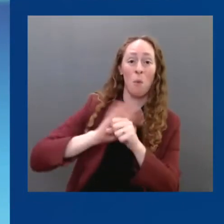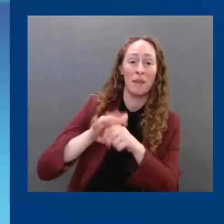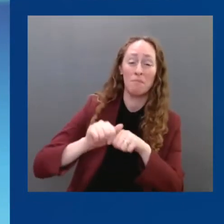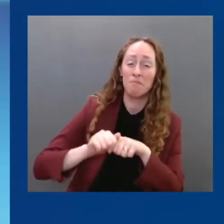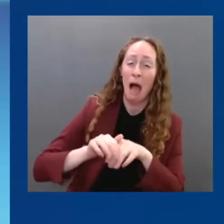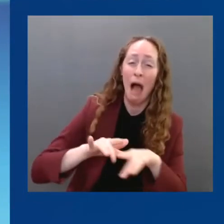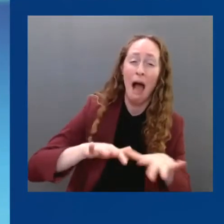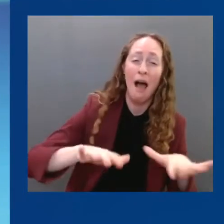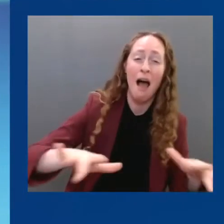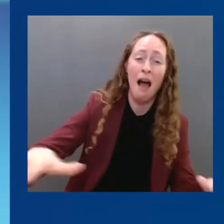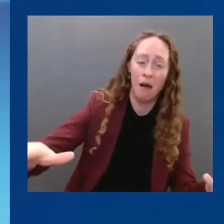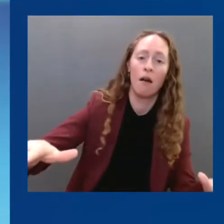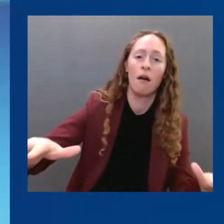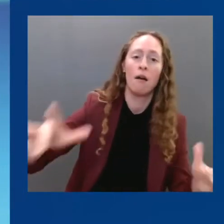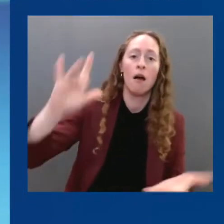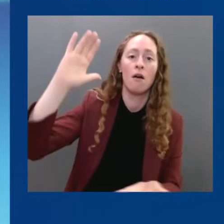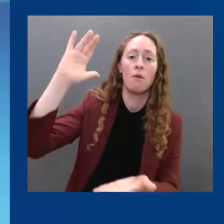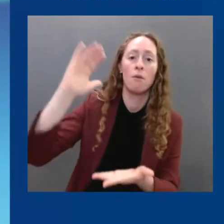about testing.